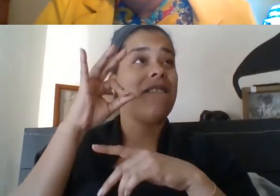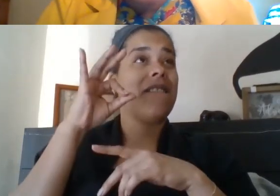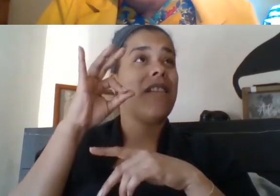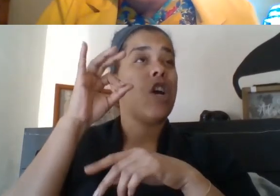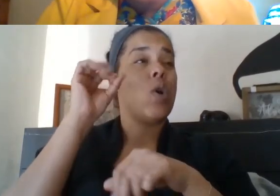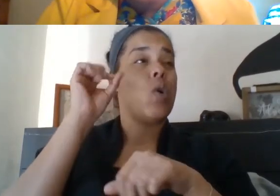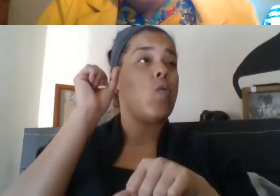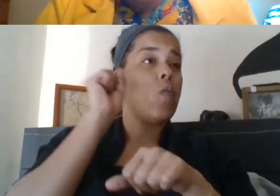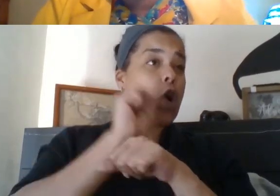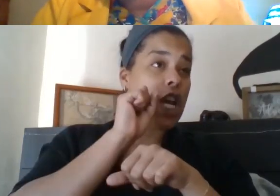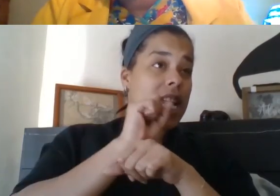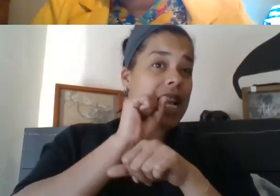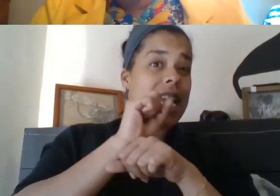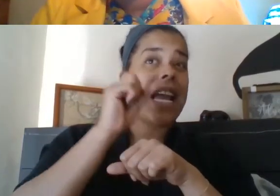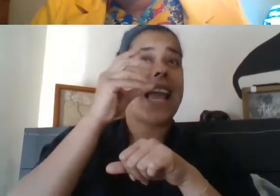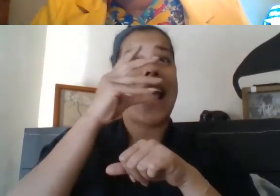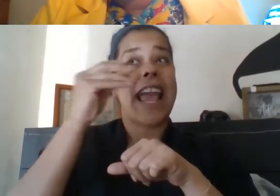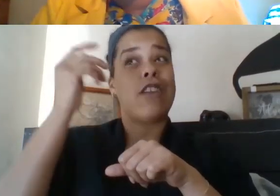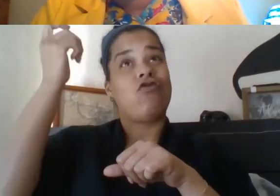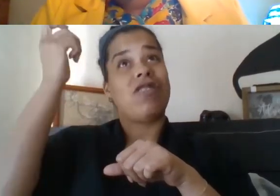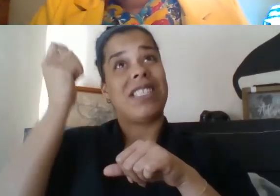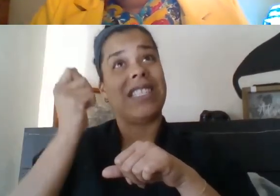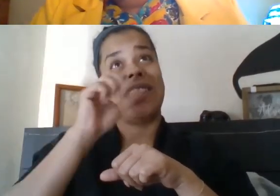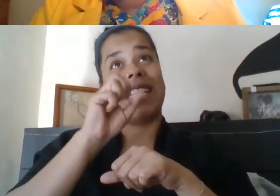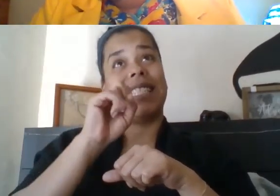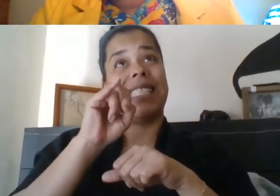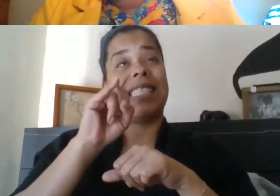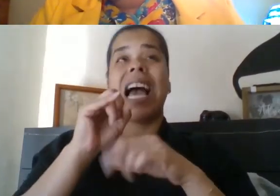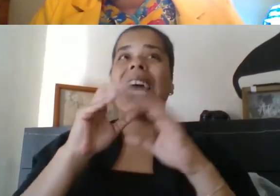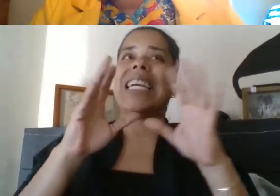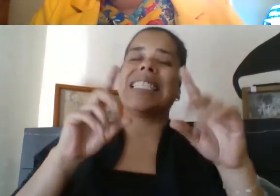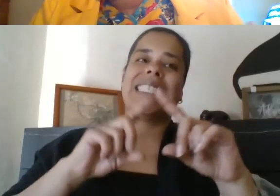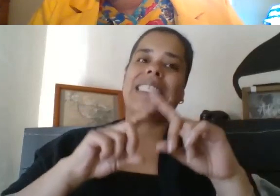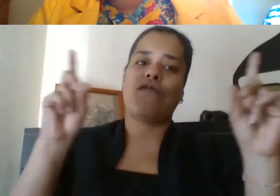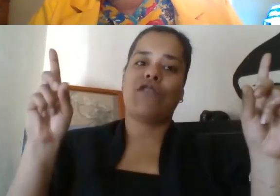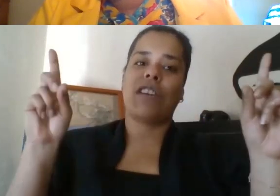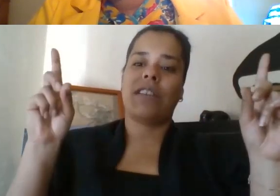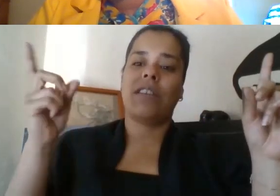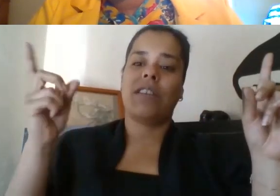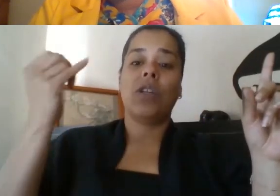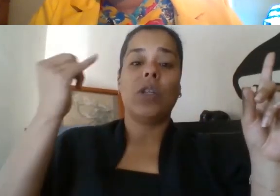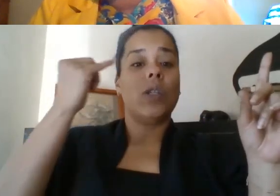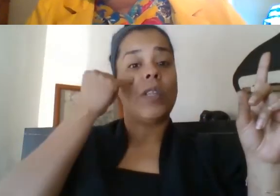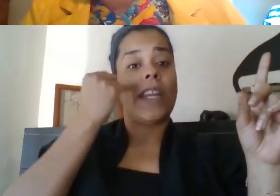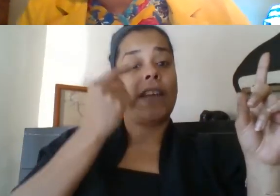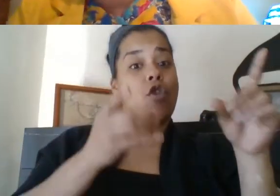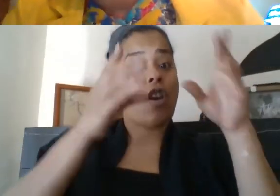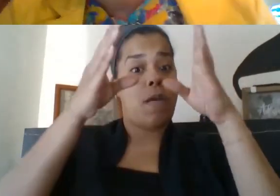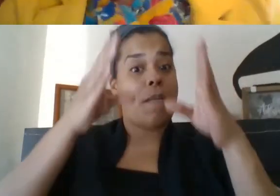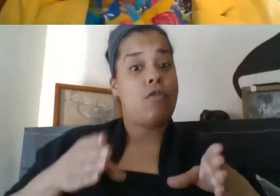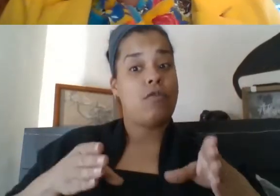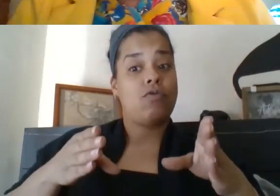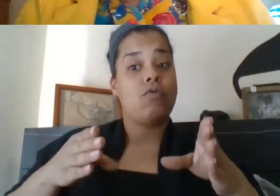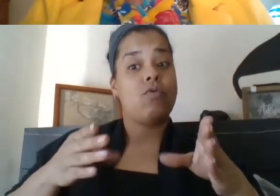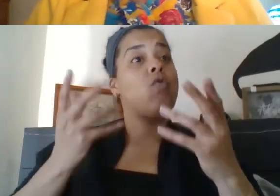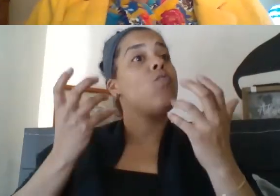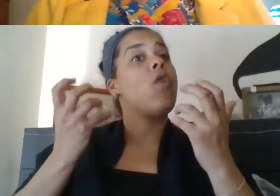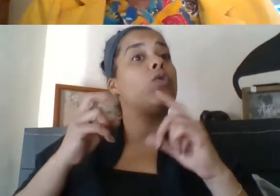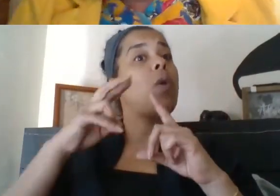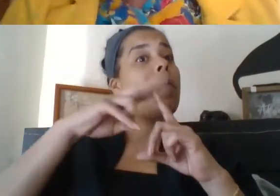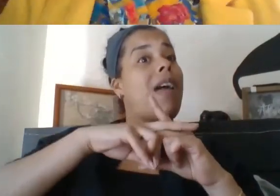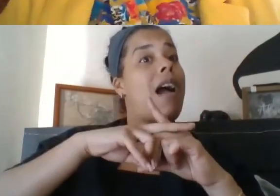working and receiving SSI. That's something totally different. So if you're just an individual who wants to apply